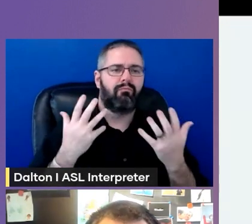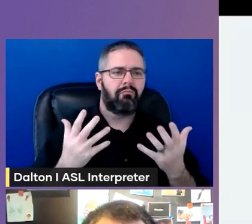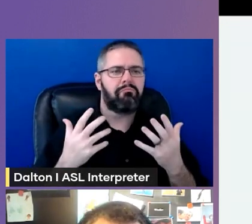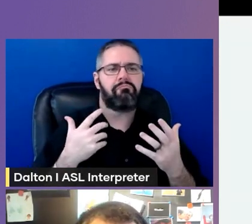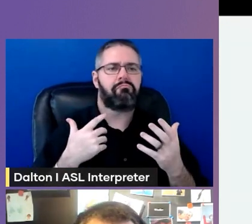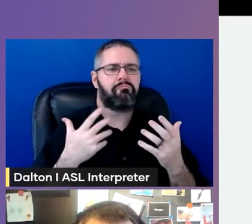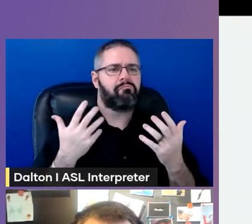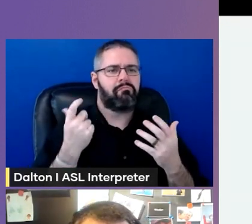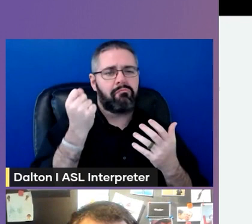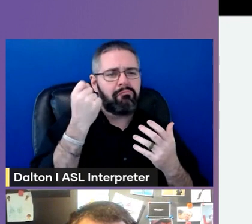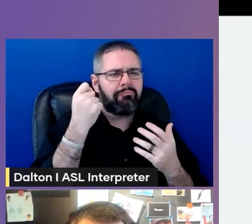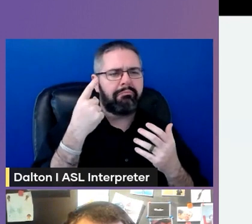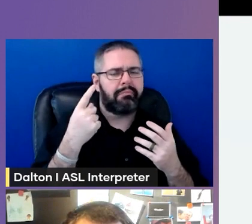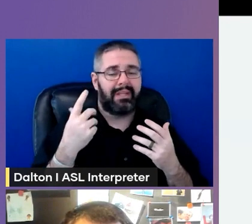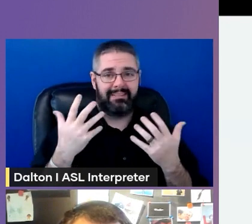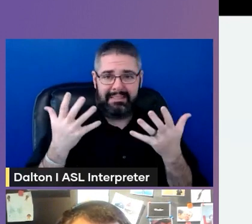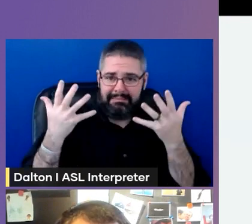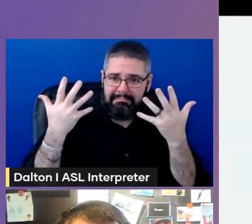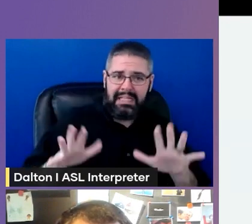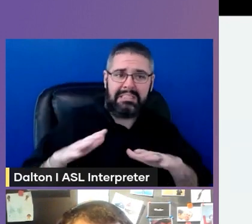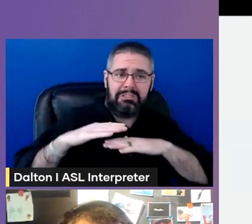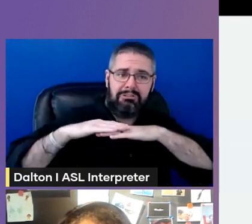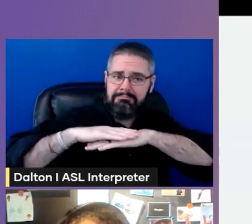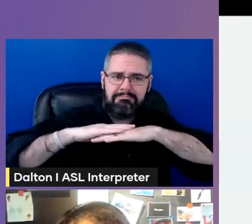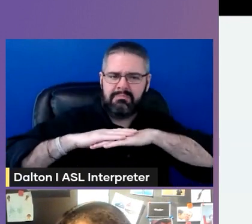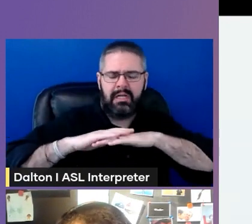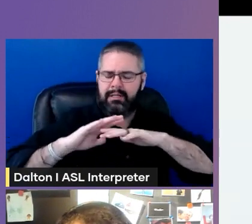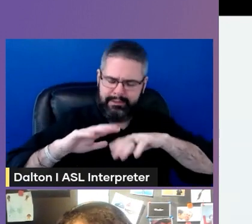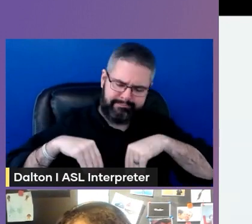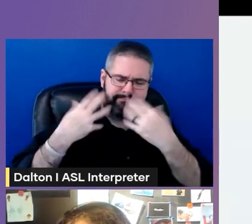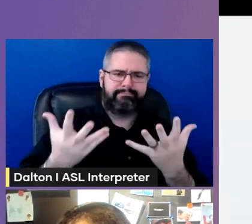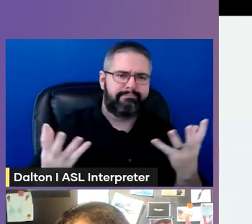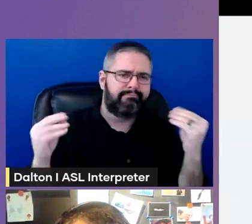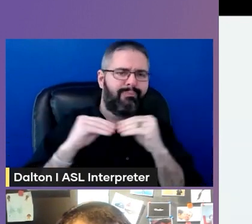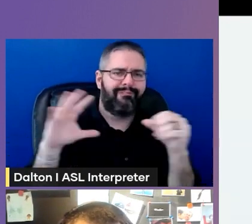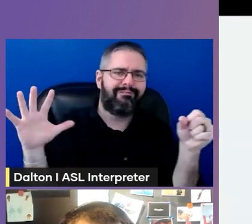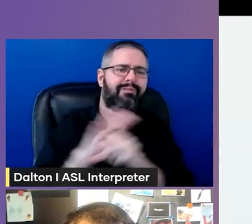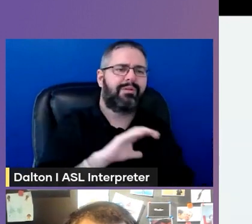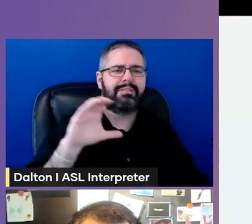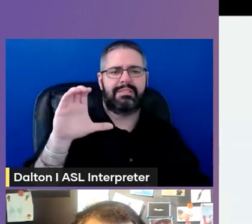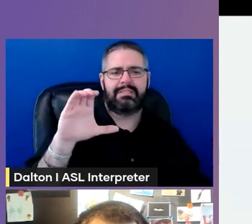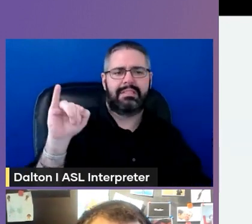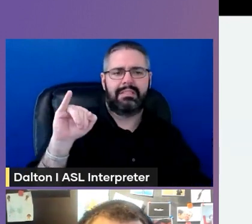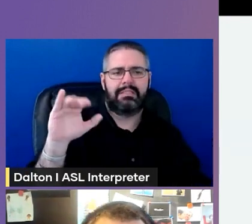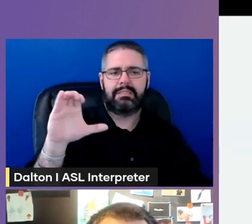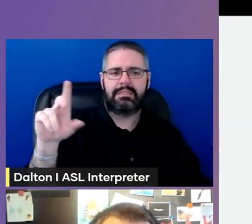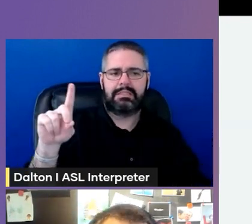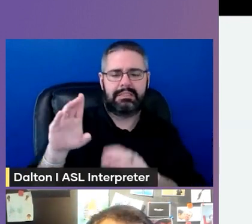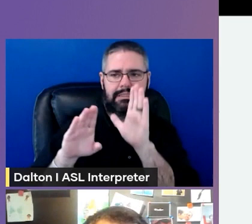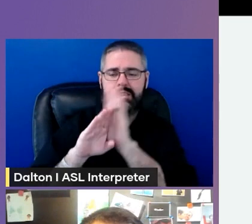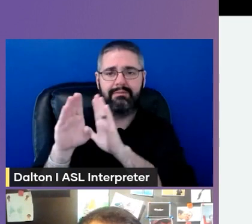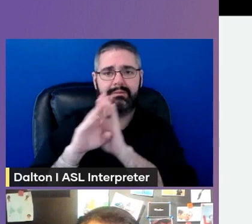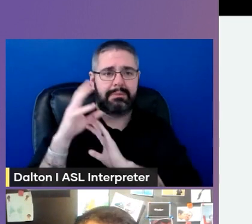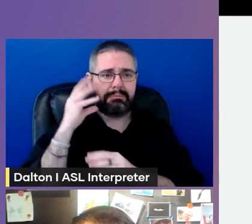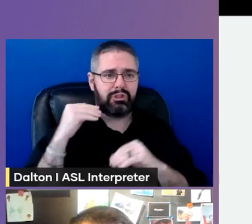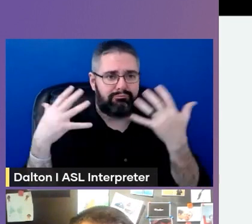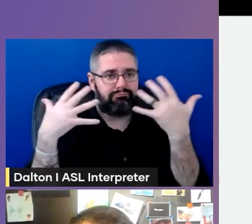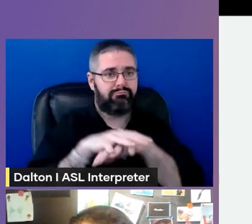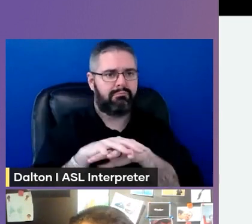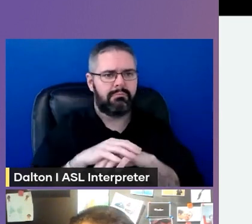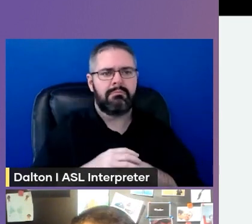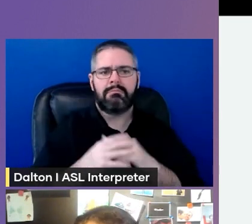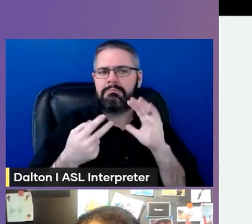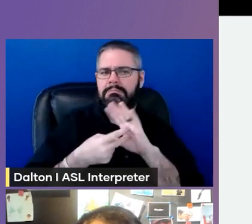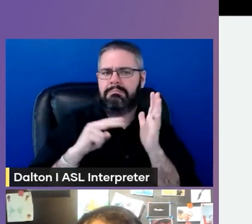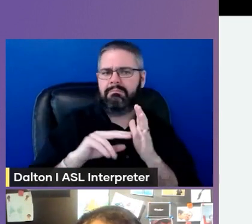step further and provide you with the full CI/CD developer experience integration. So how do we get